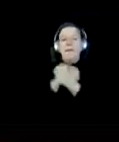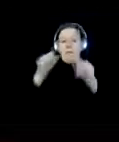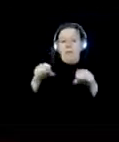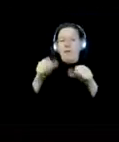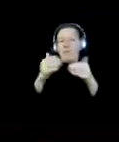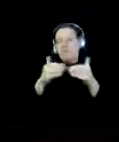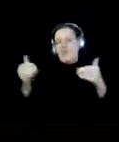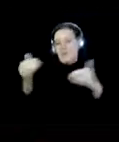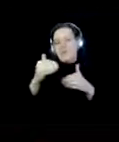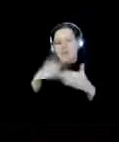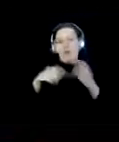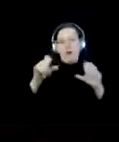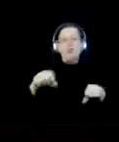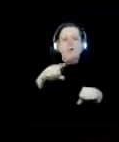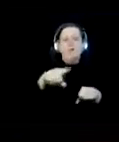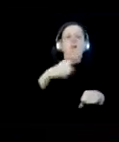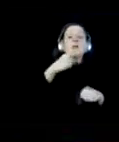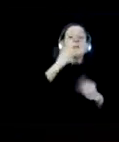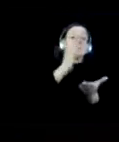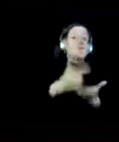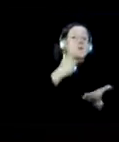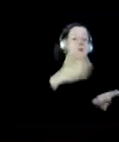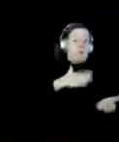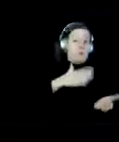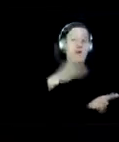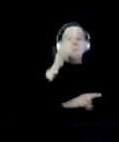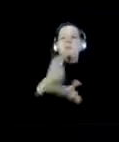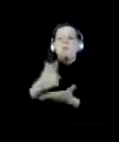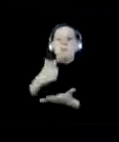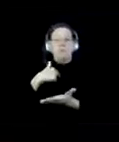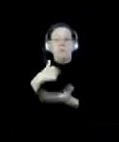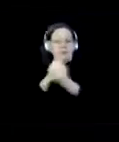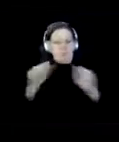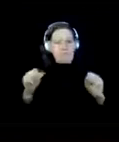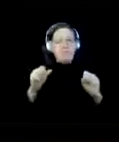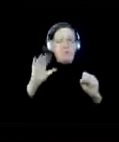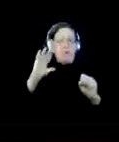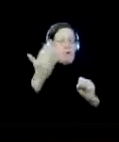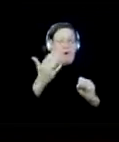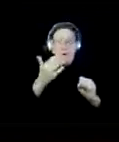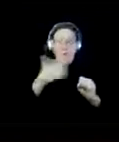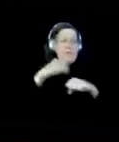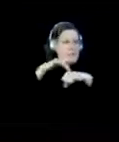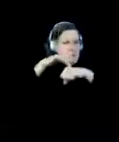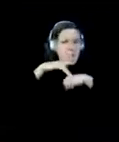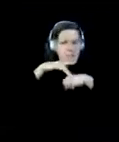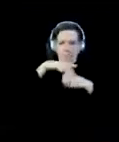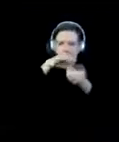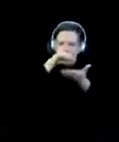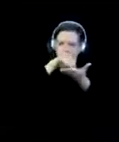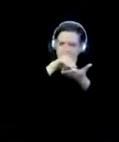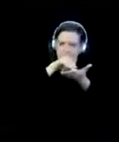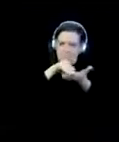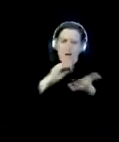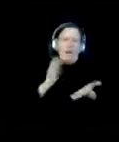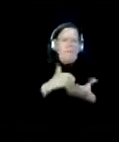free. We appear to be both obsessive documenters of our experience, yet largely indifferent to or overwhelmed by the There was a before time, and there will